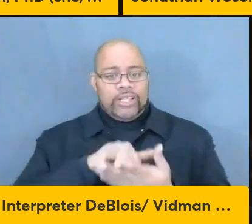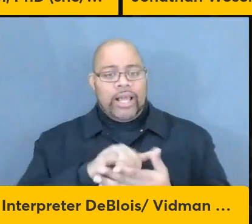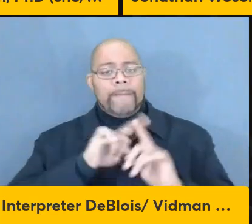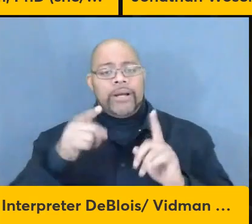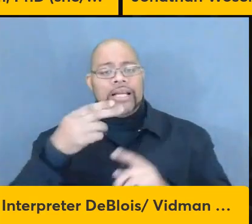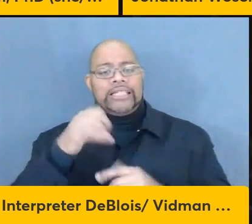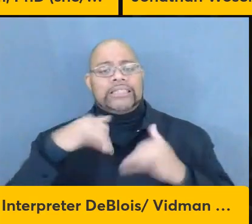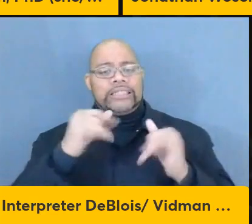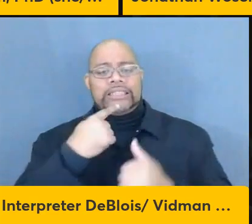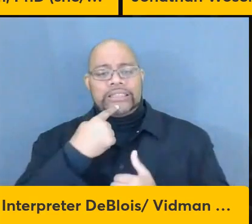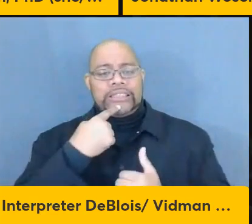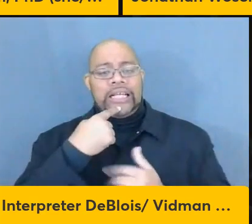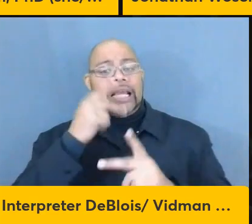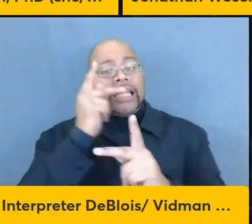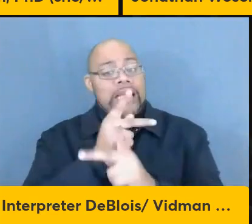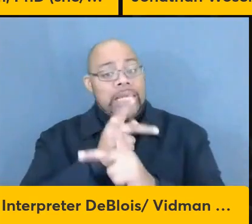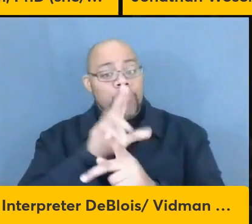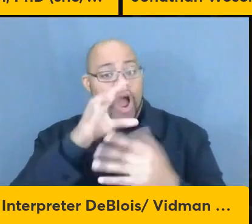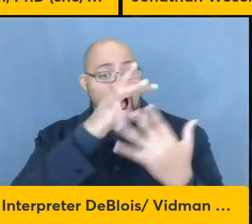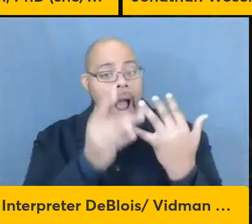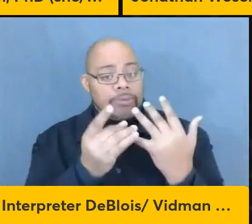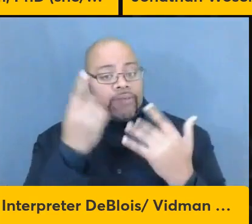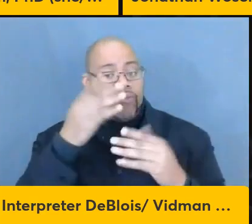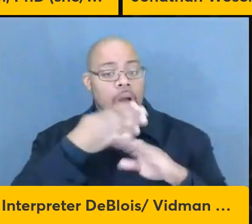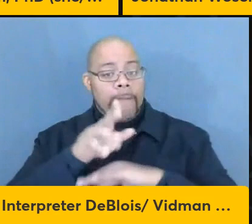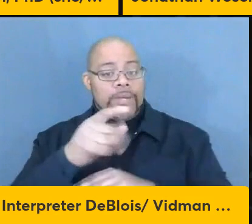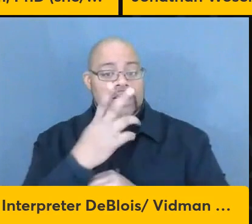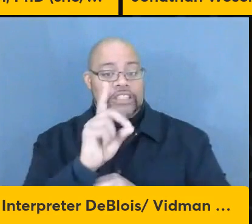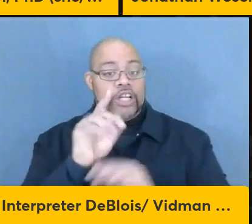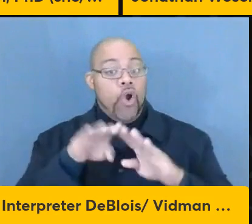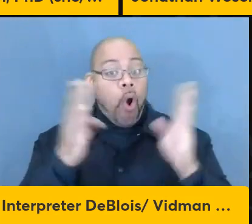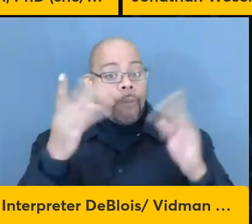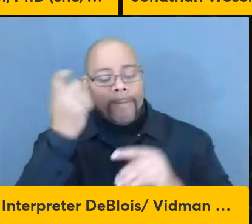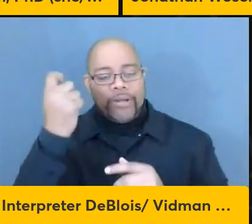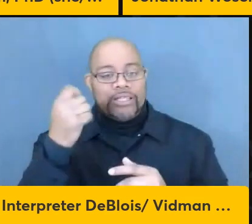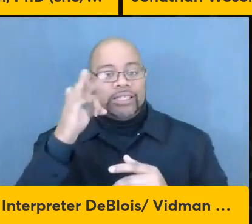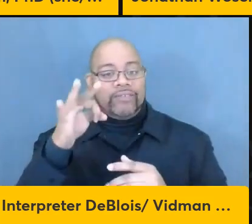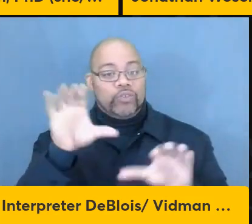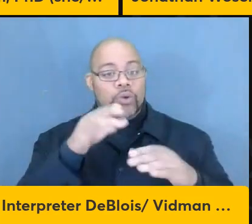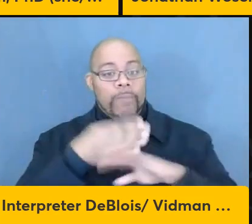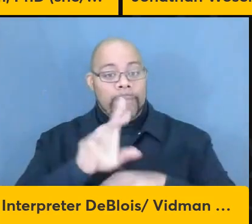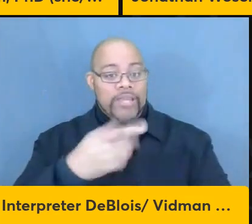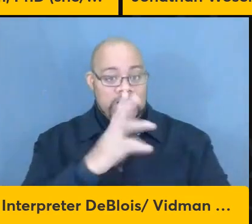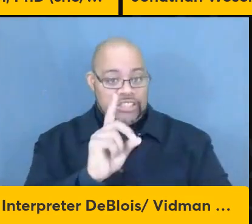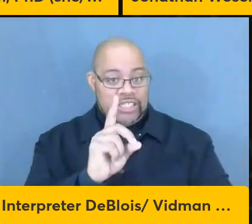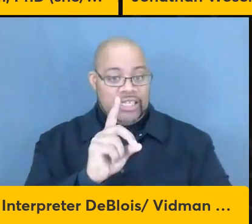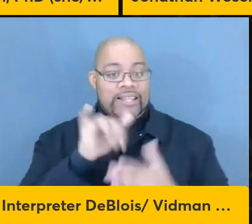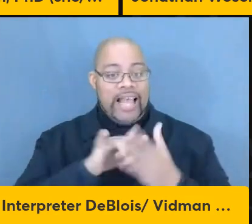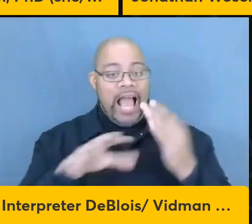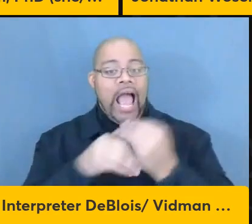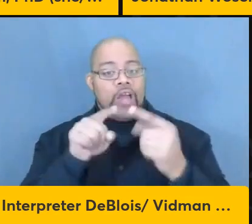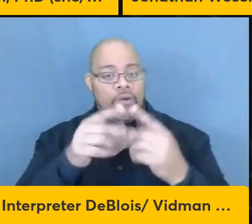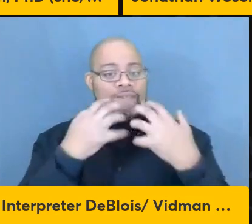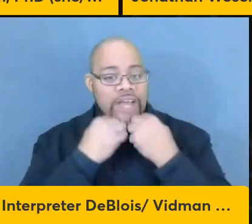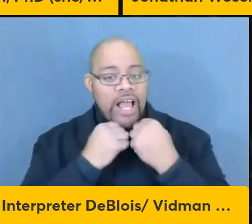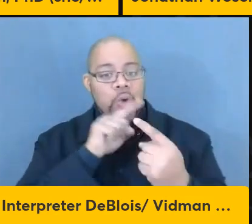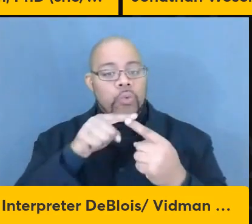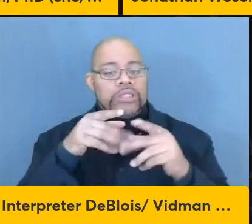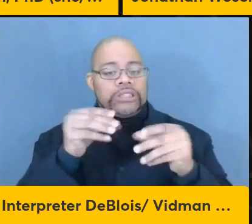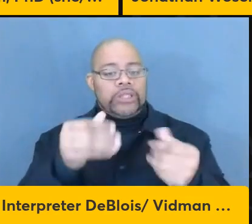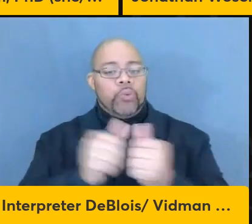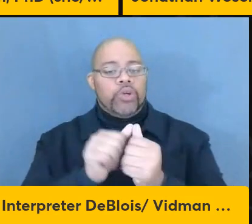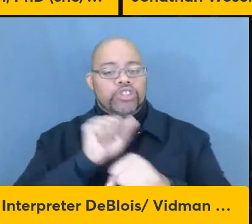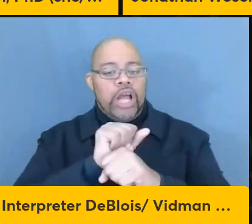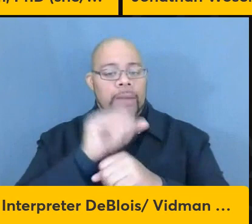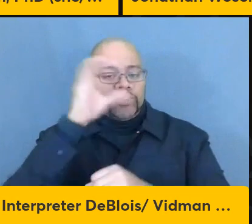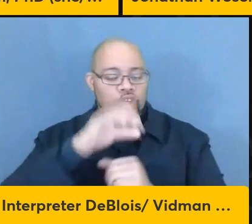he still said, keep your options for a postdoc open, because of course, if you do a postdoc, it does add to your value when it comes to job